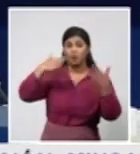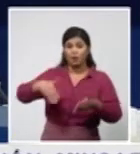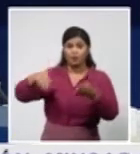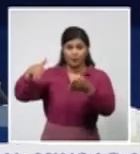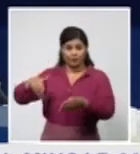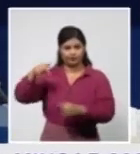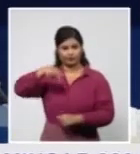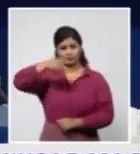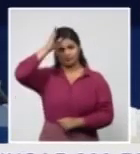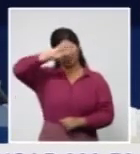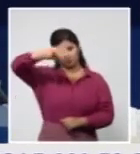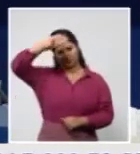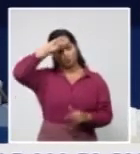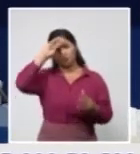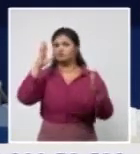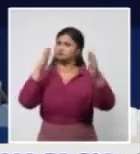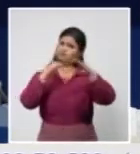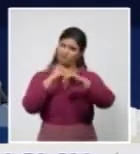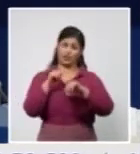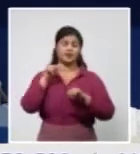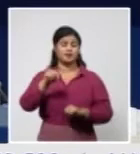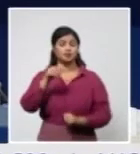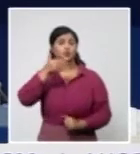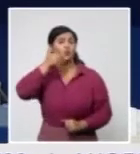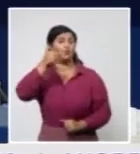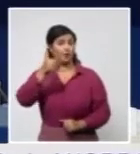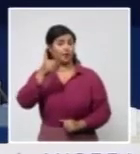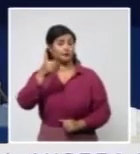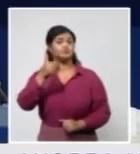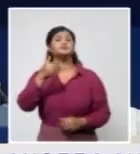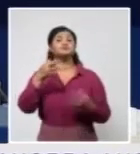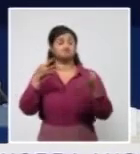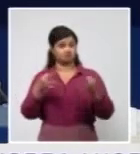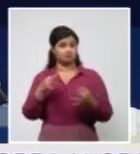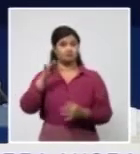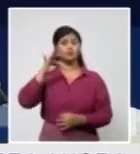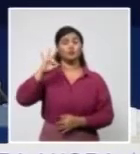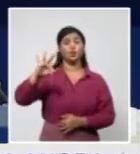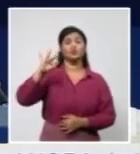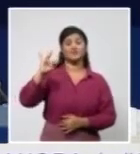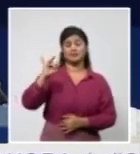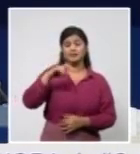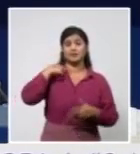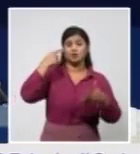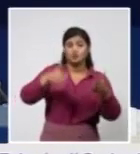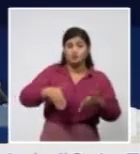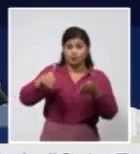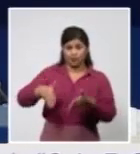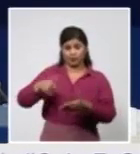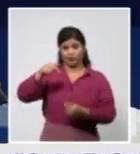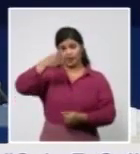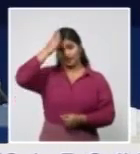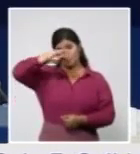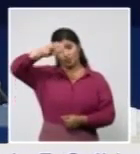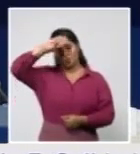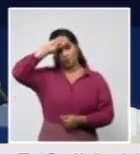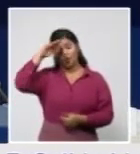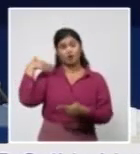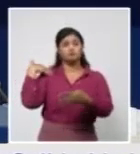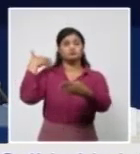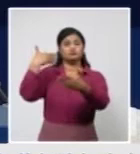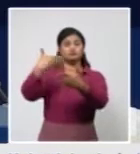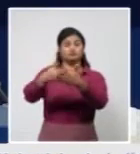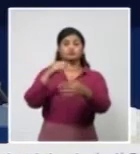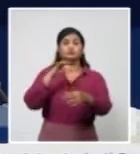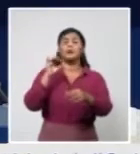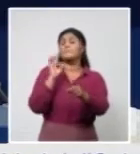have been no deaths to report in Cuba in the last 15 days. As we always mention, unfortunately, there